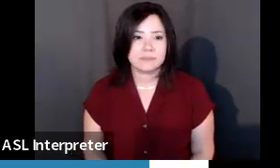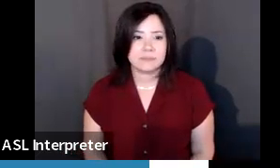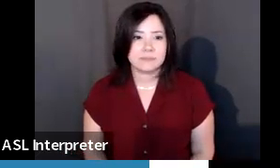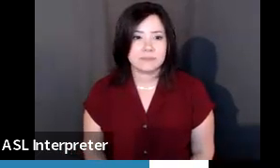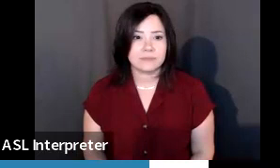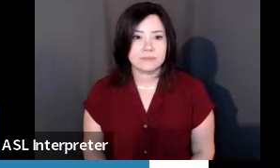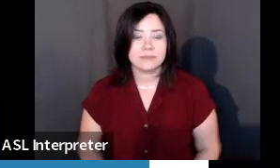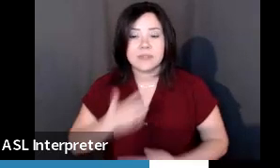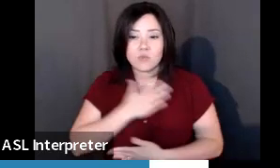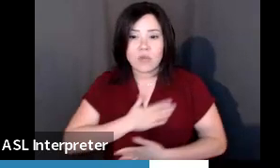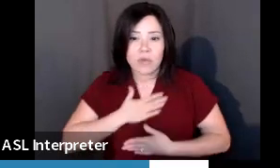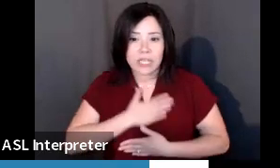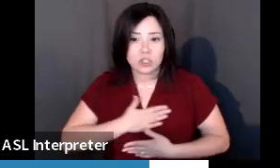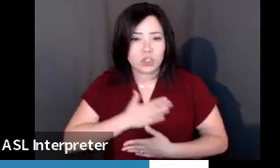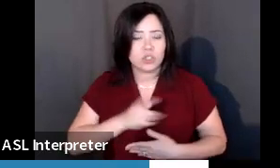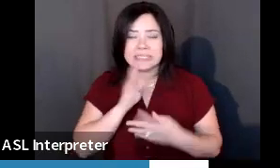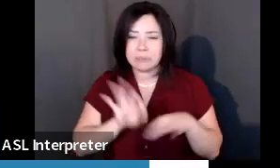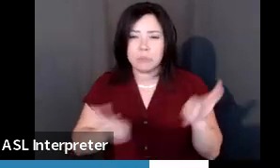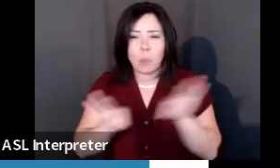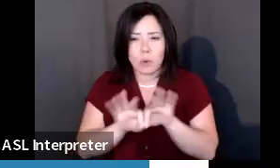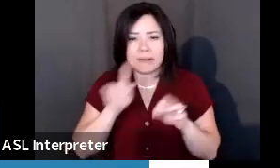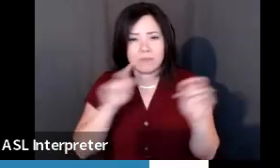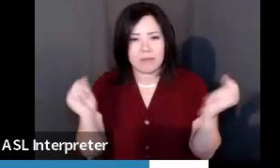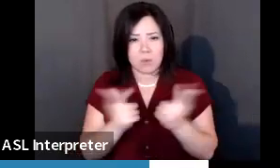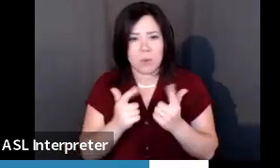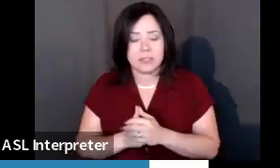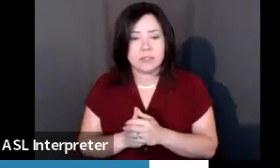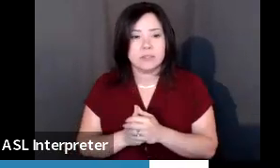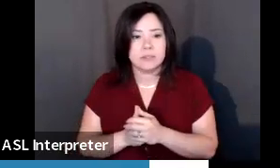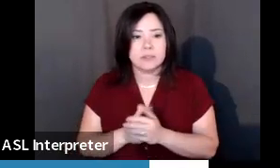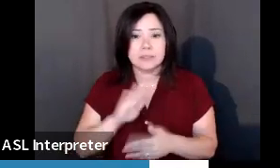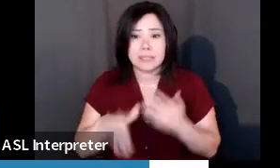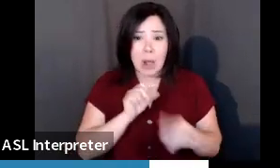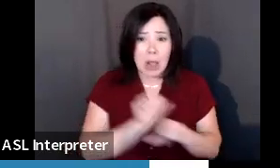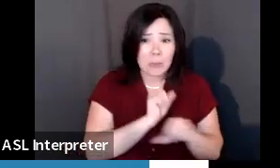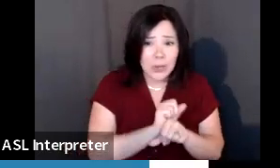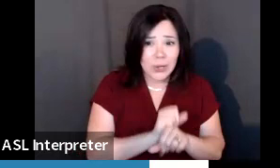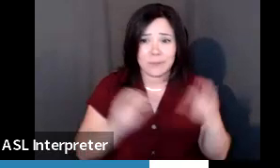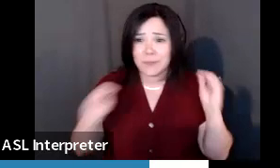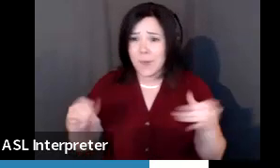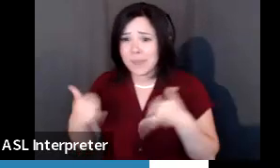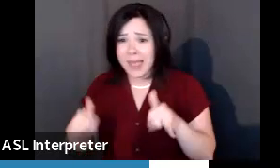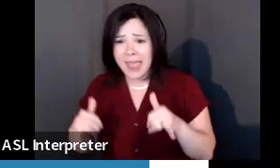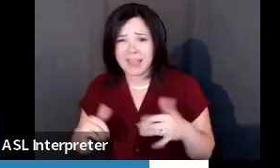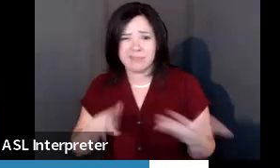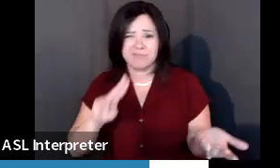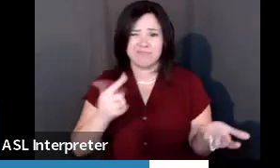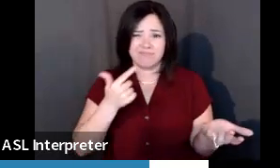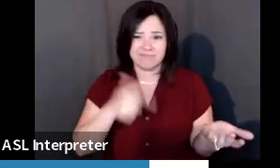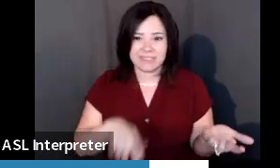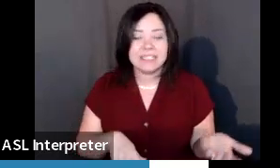Recreation is super important for anyone. All work and no play is no fun, right? So as a